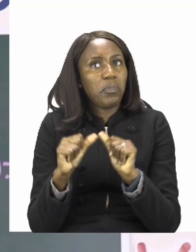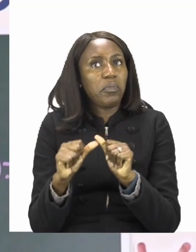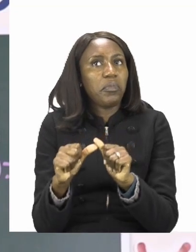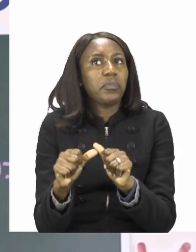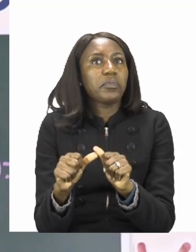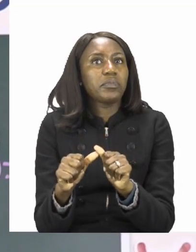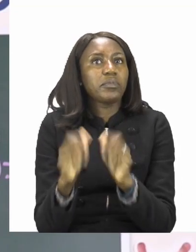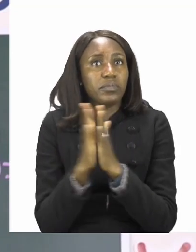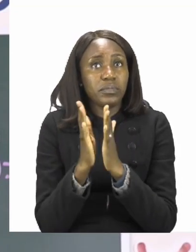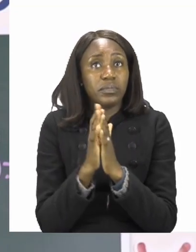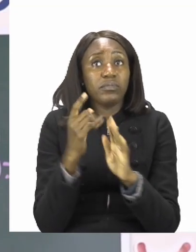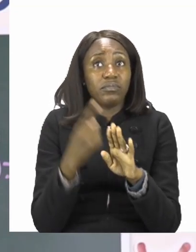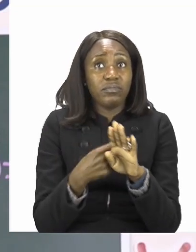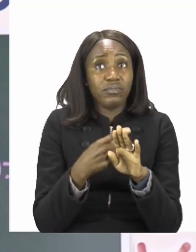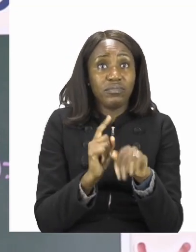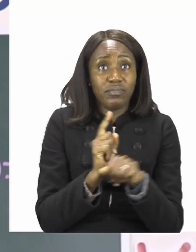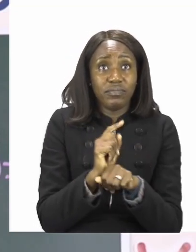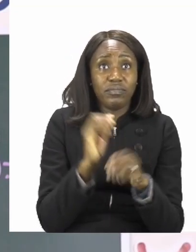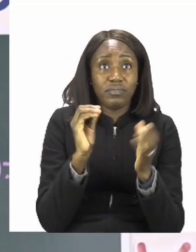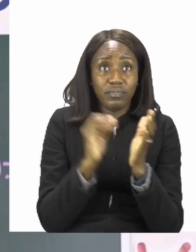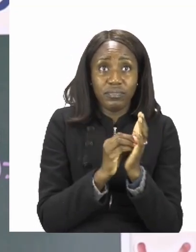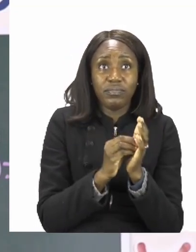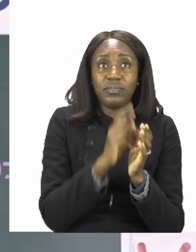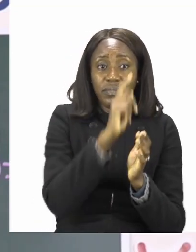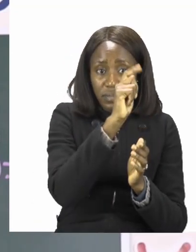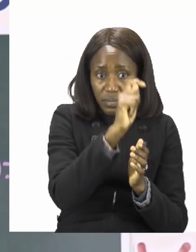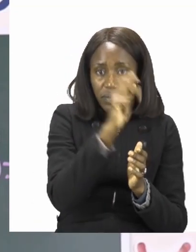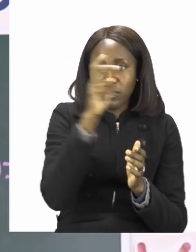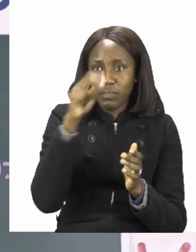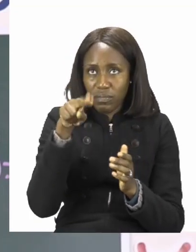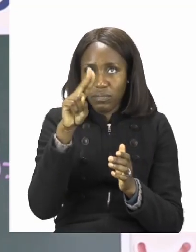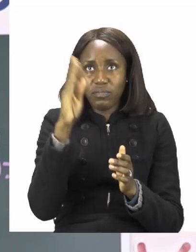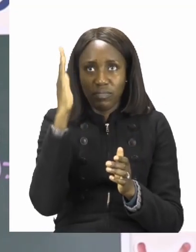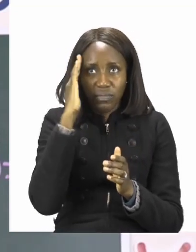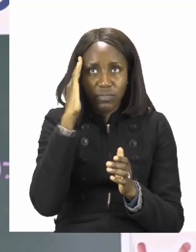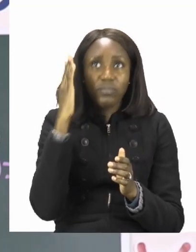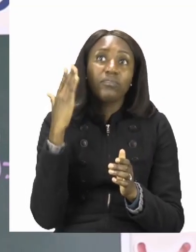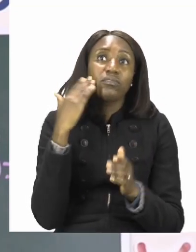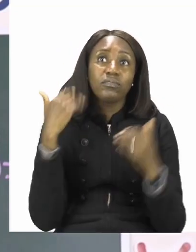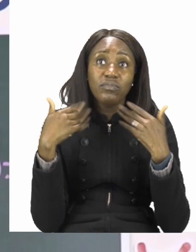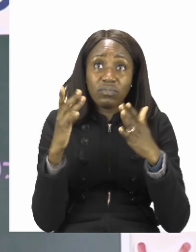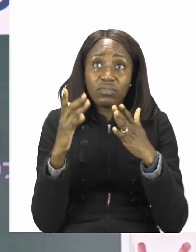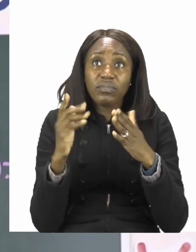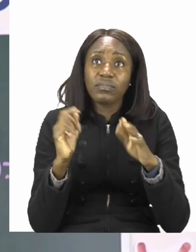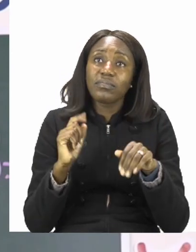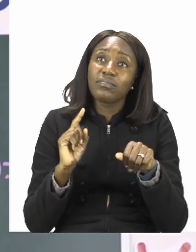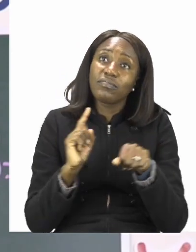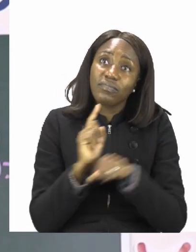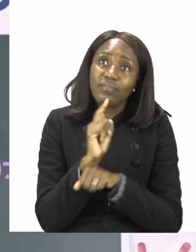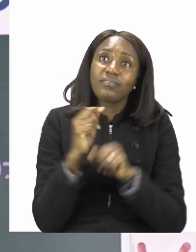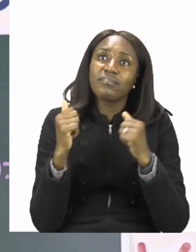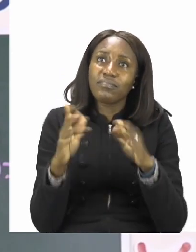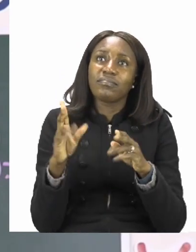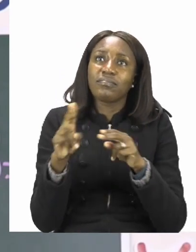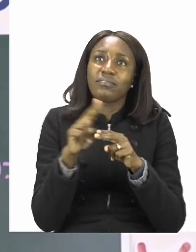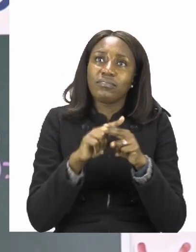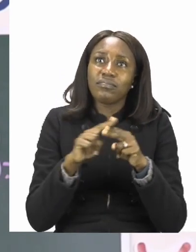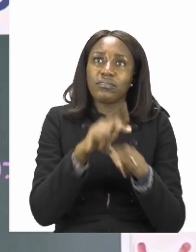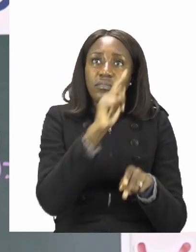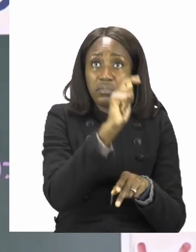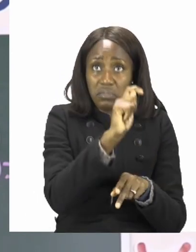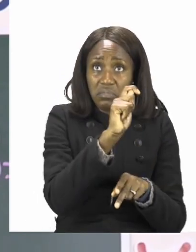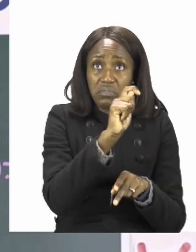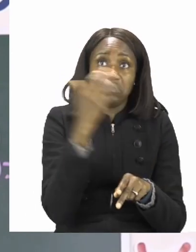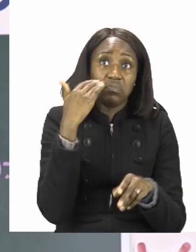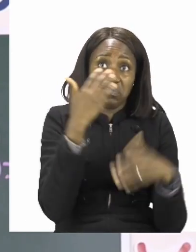label each number for the units and for the tens, and then start with the tens so that you can see that it's the